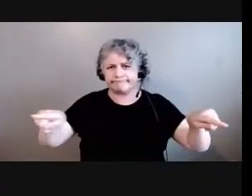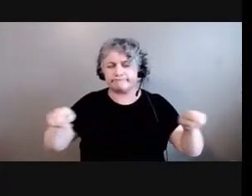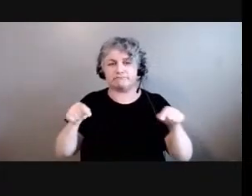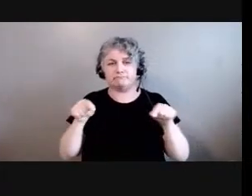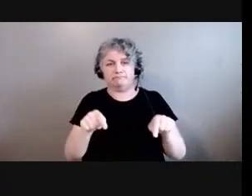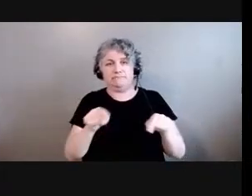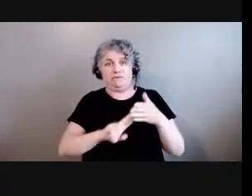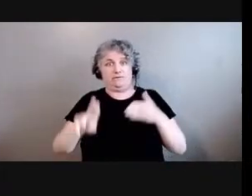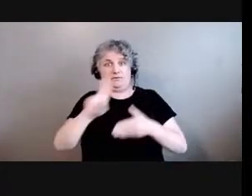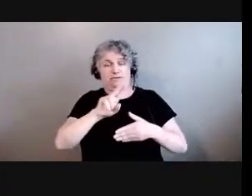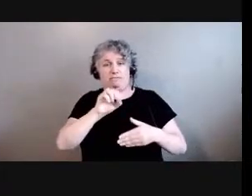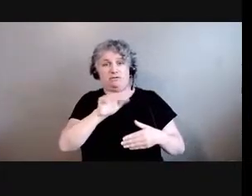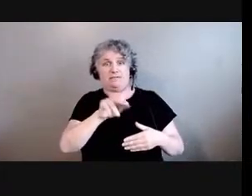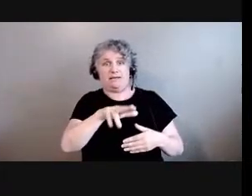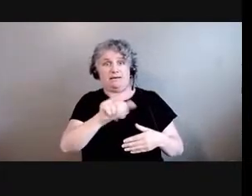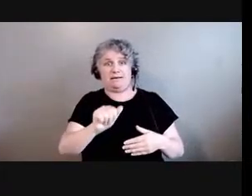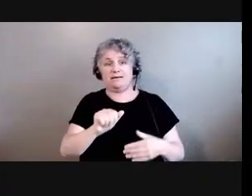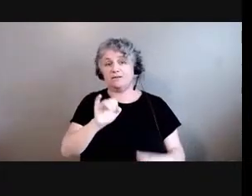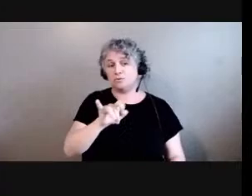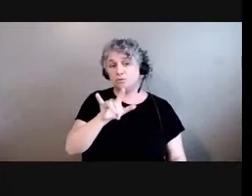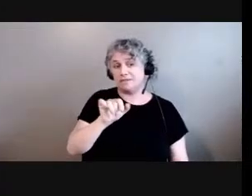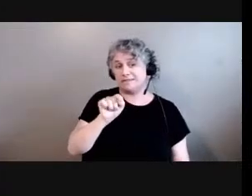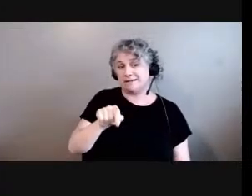My email is